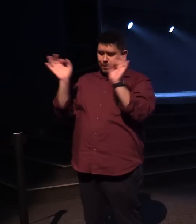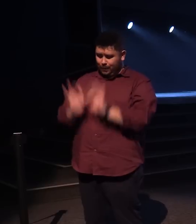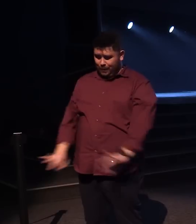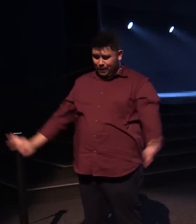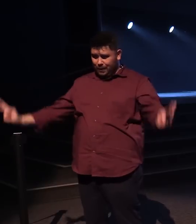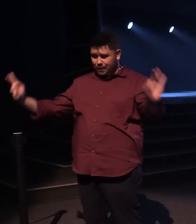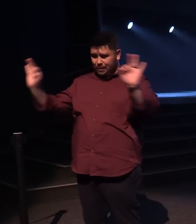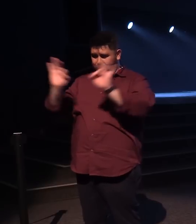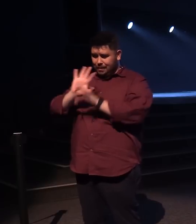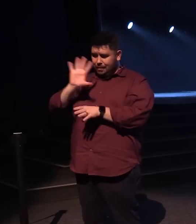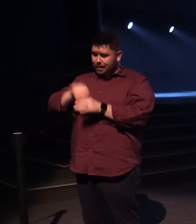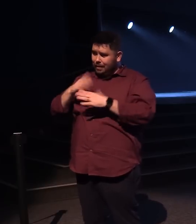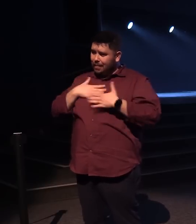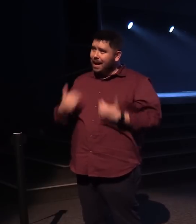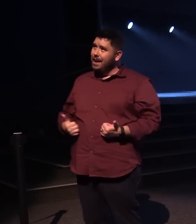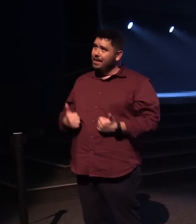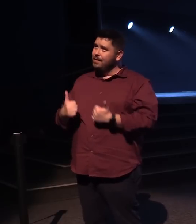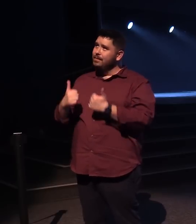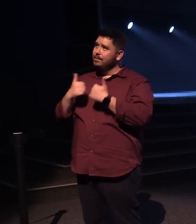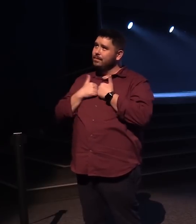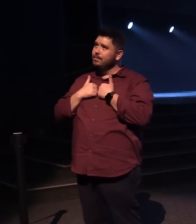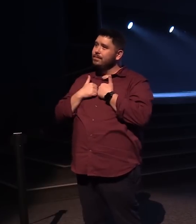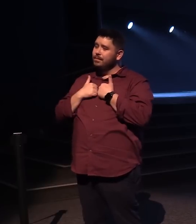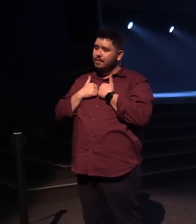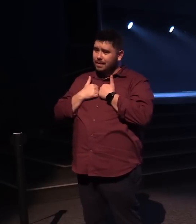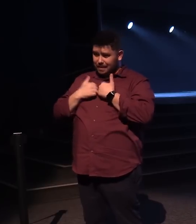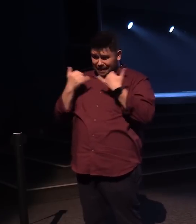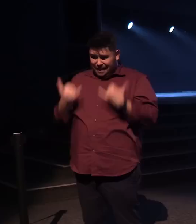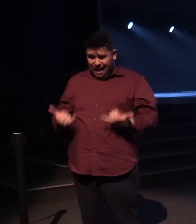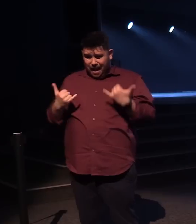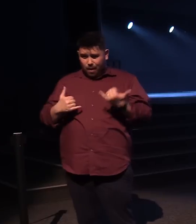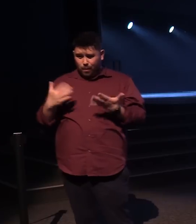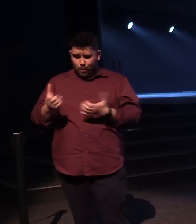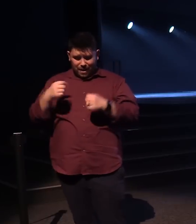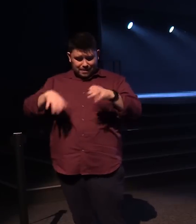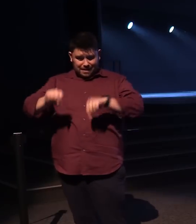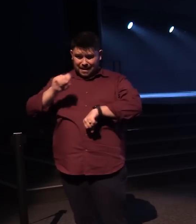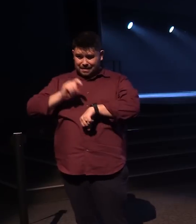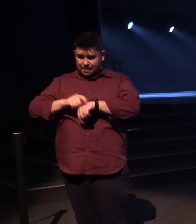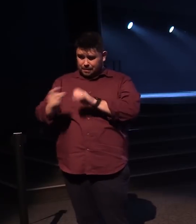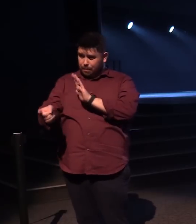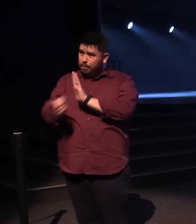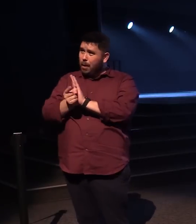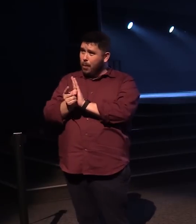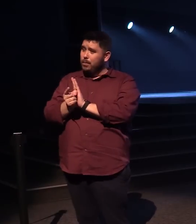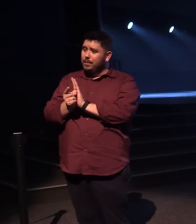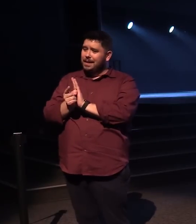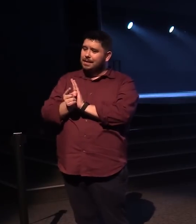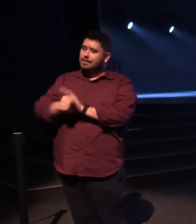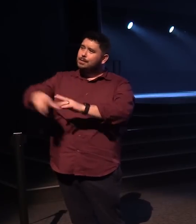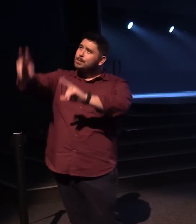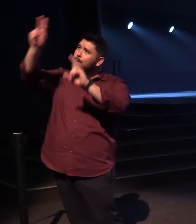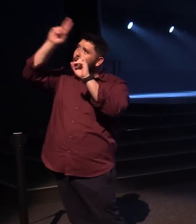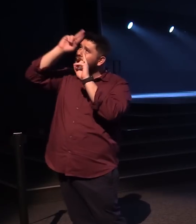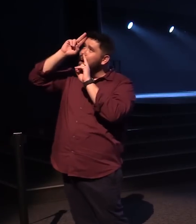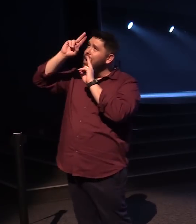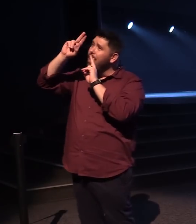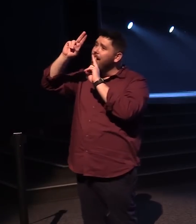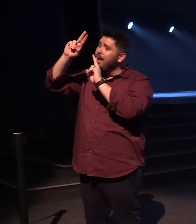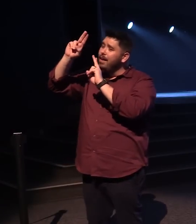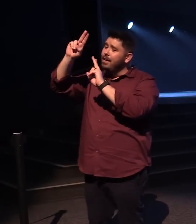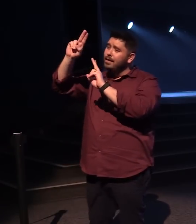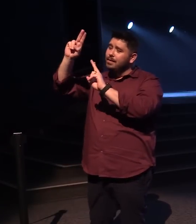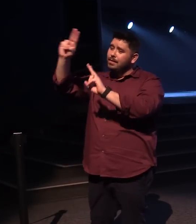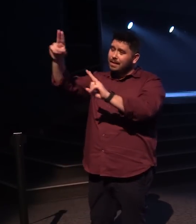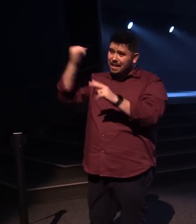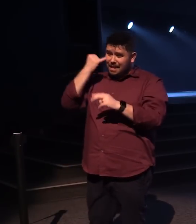life. Can we take just a moment and let's give him reverence. Let's give him honor. If you're